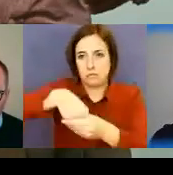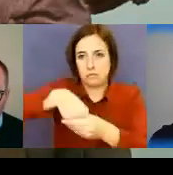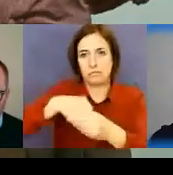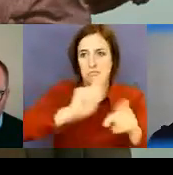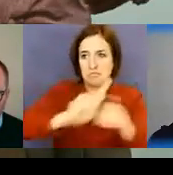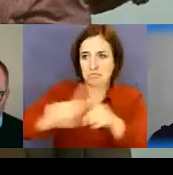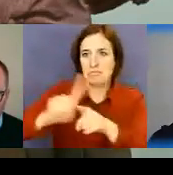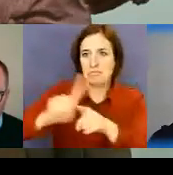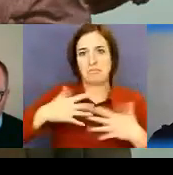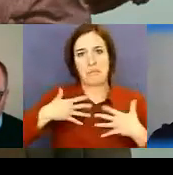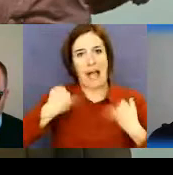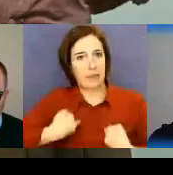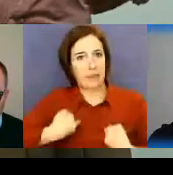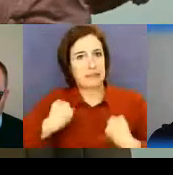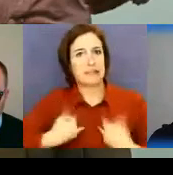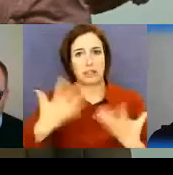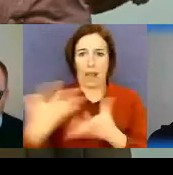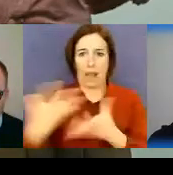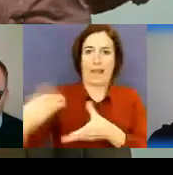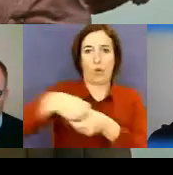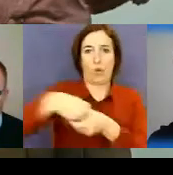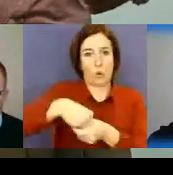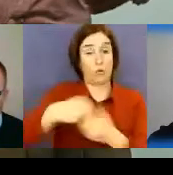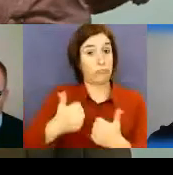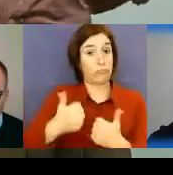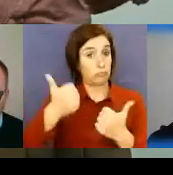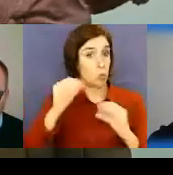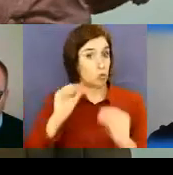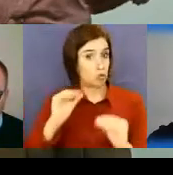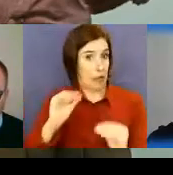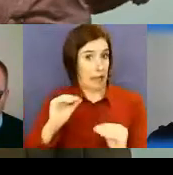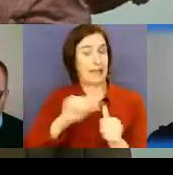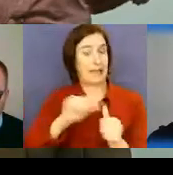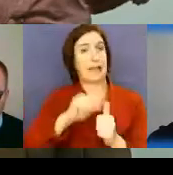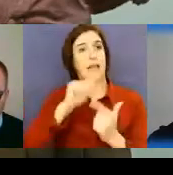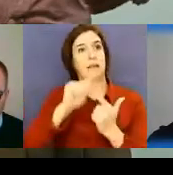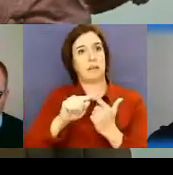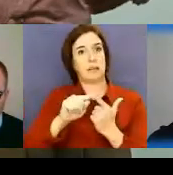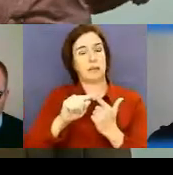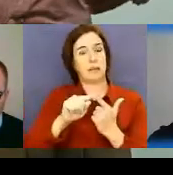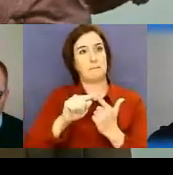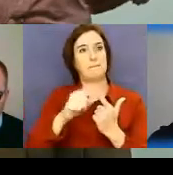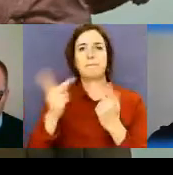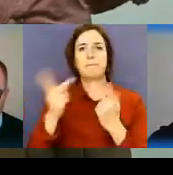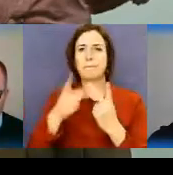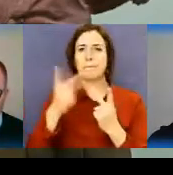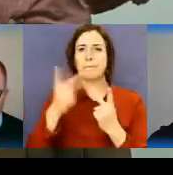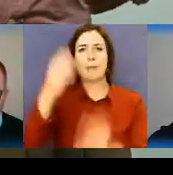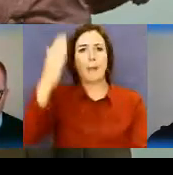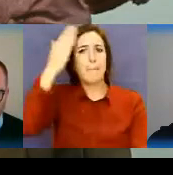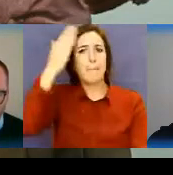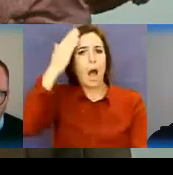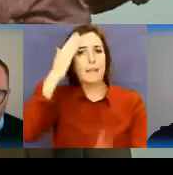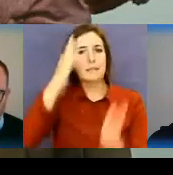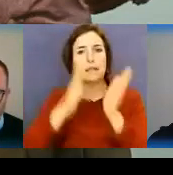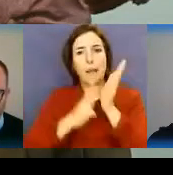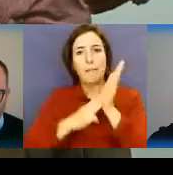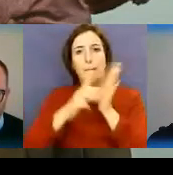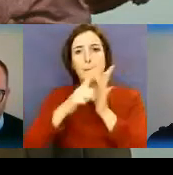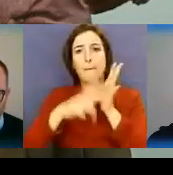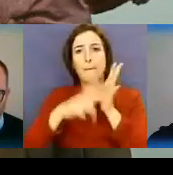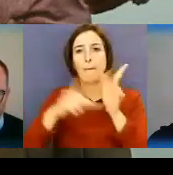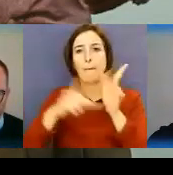something very practical there. And we get, there's lots of very strong feedback. And the other one is the MIND training, the mental health awareness